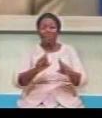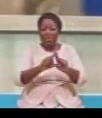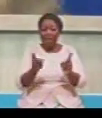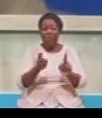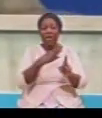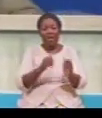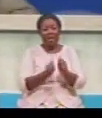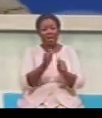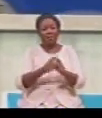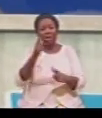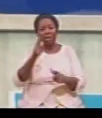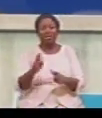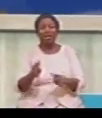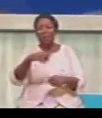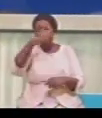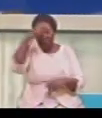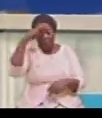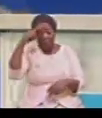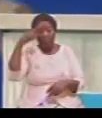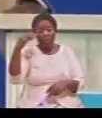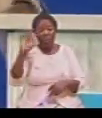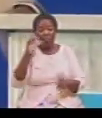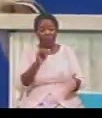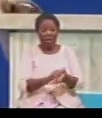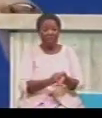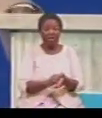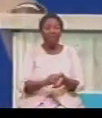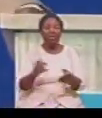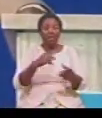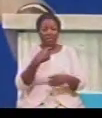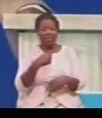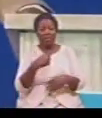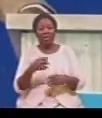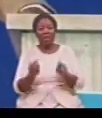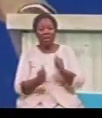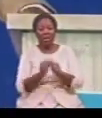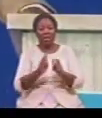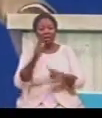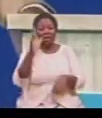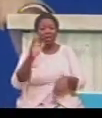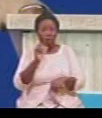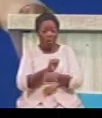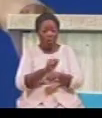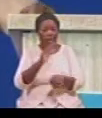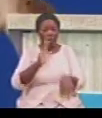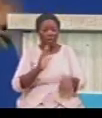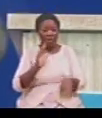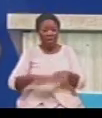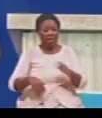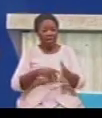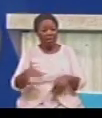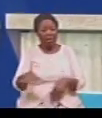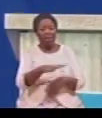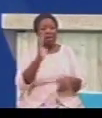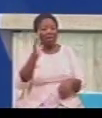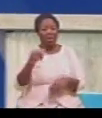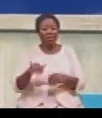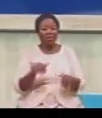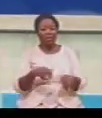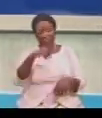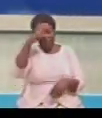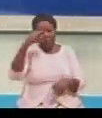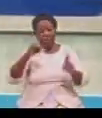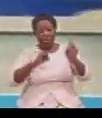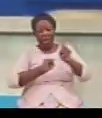and greater. Because of that, he says, greater works than these shall he do, because I